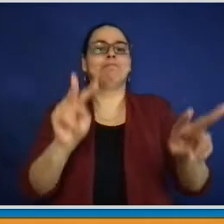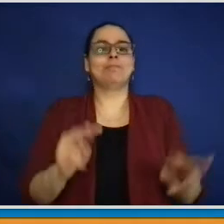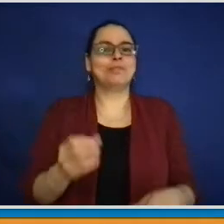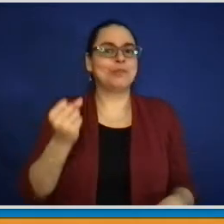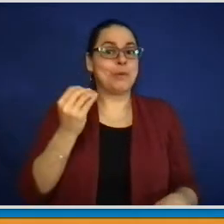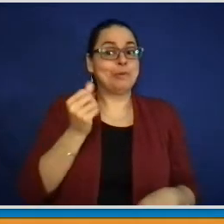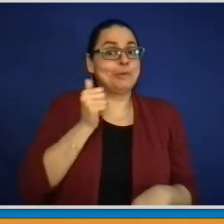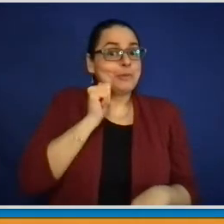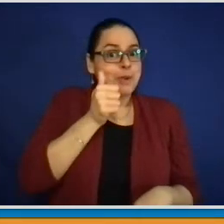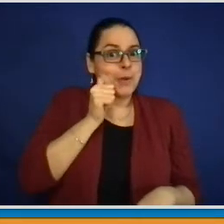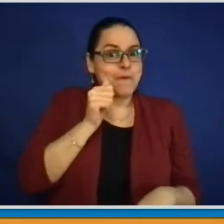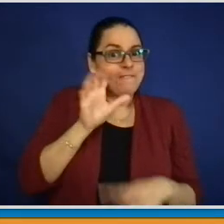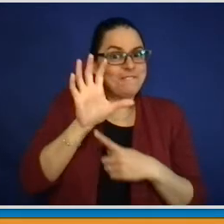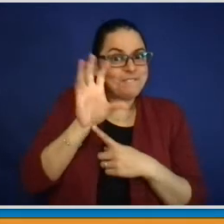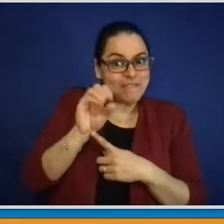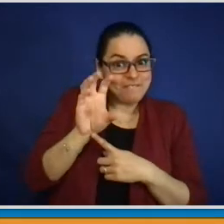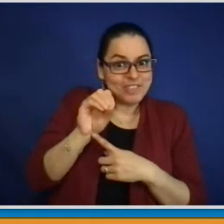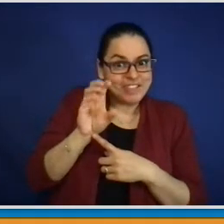those